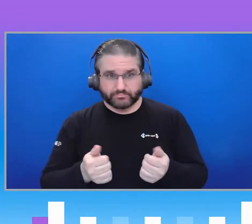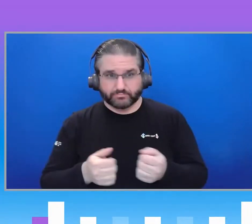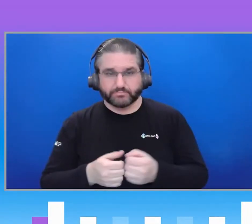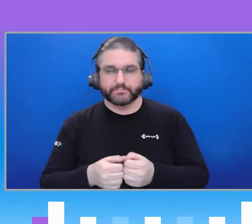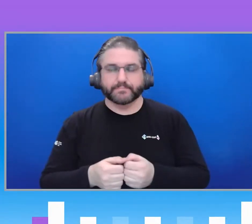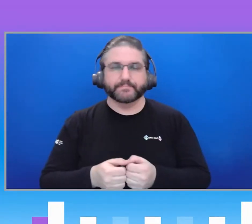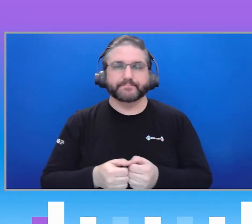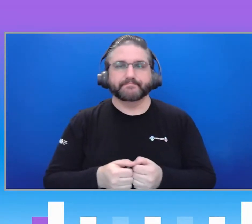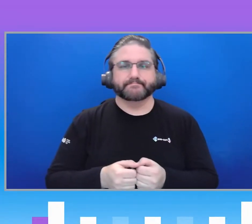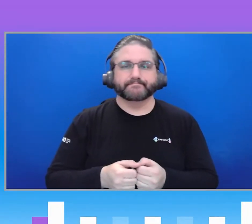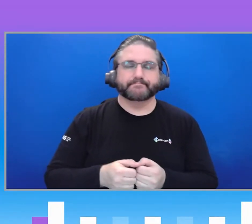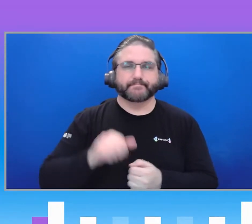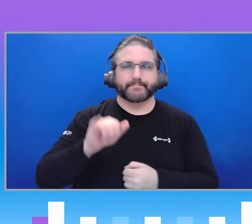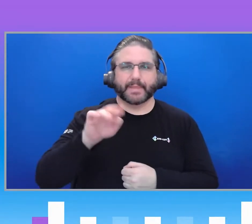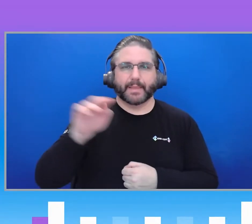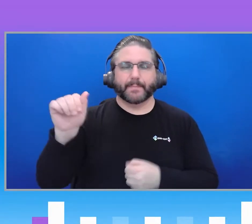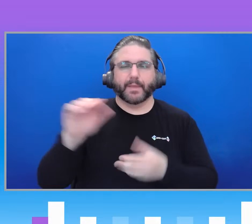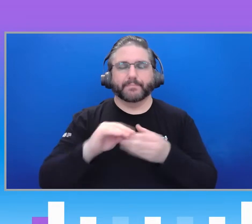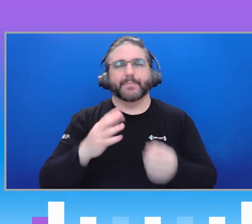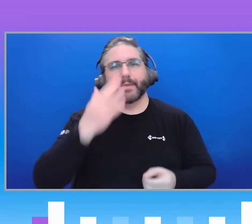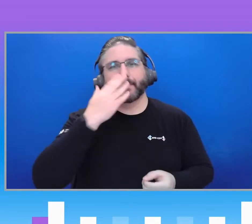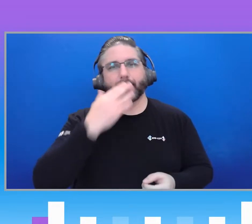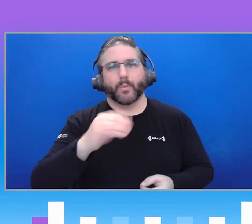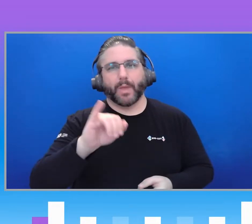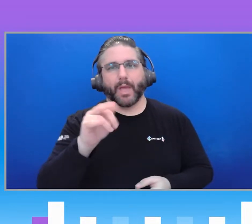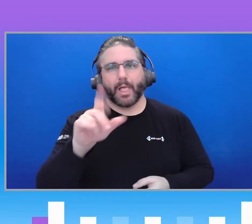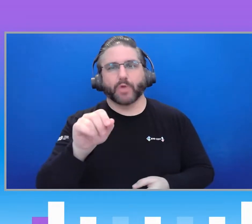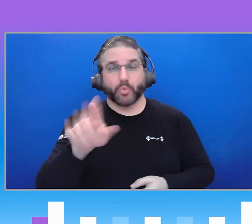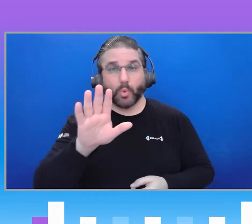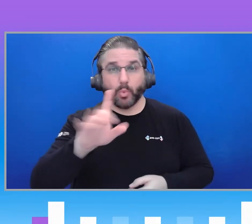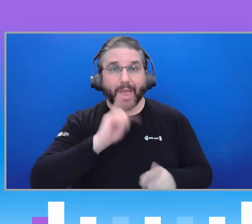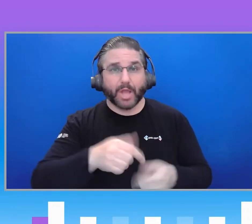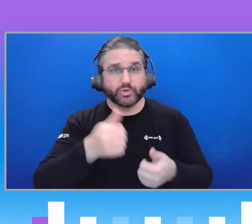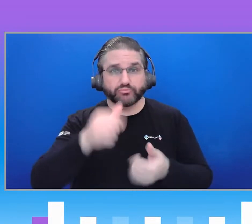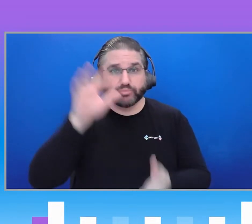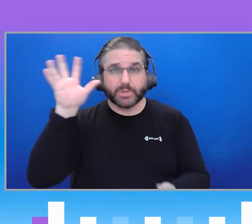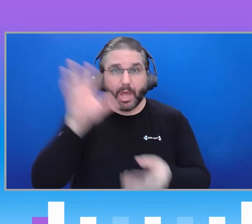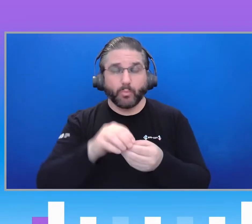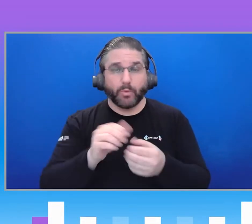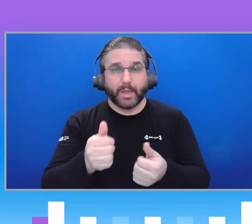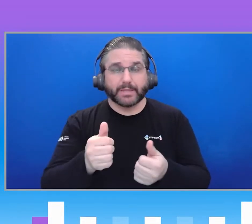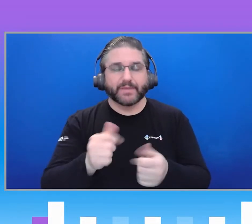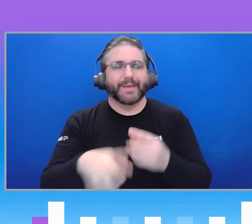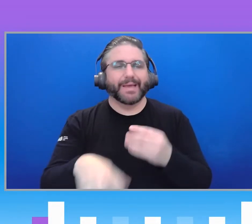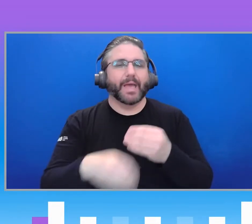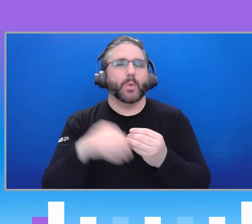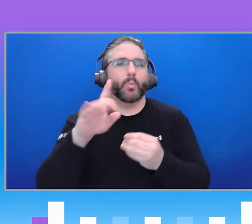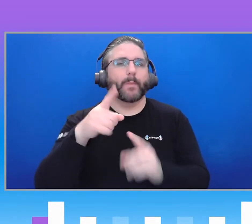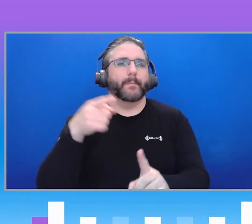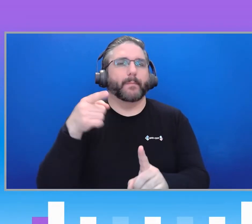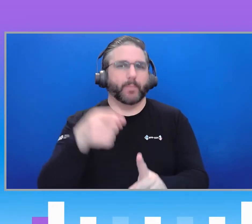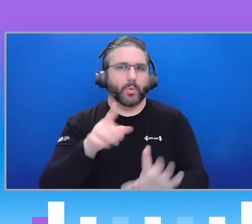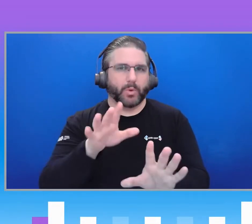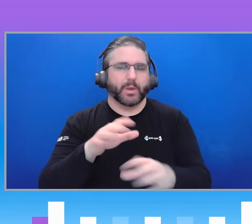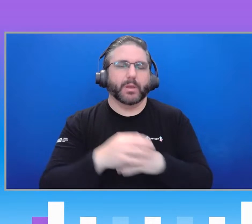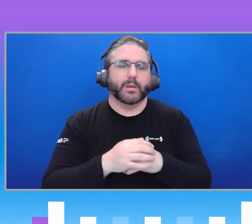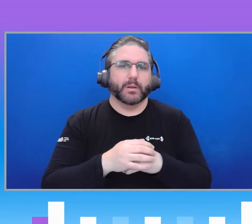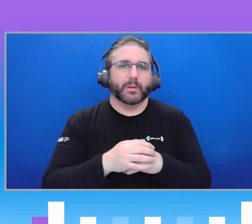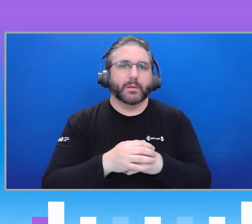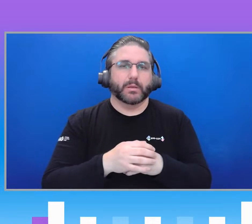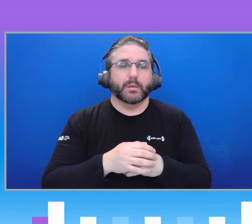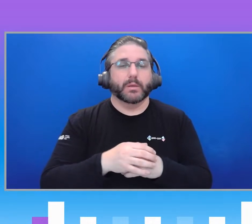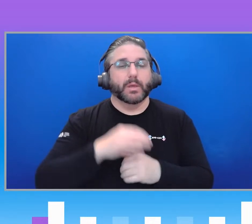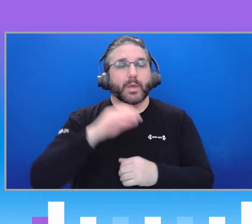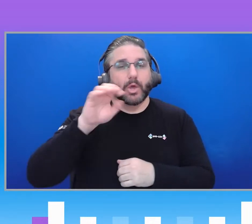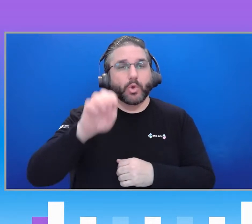you gave a comprehensive answer. Just to add one point, and that is that the European